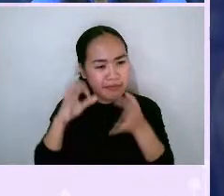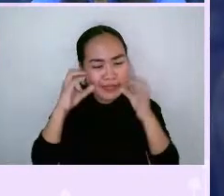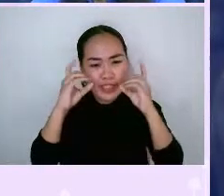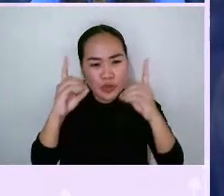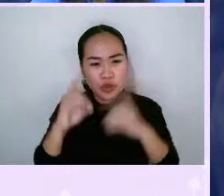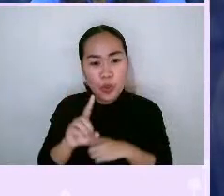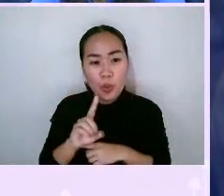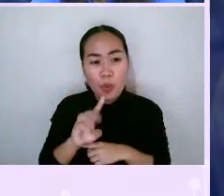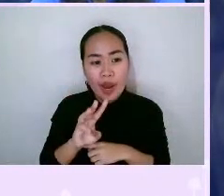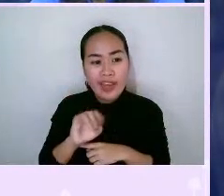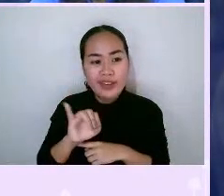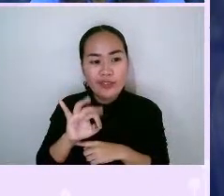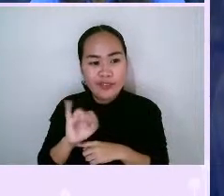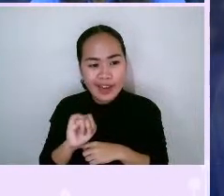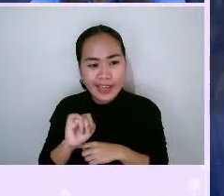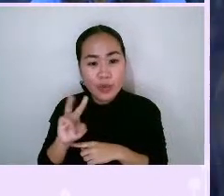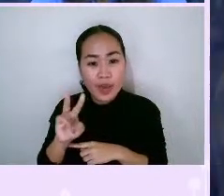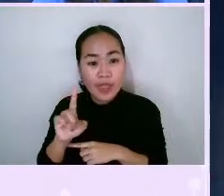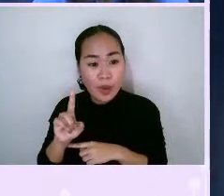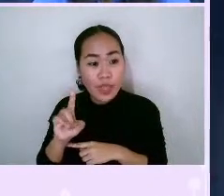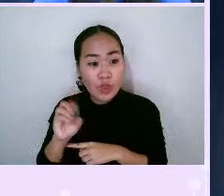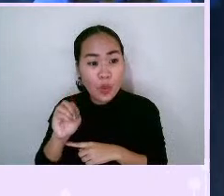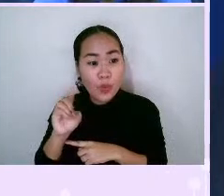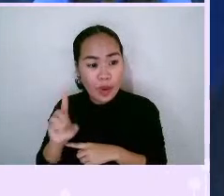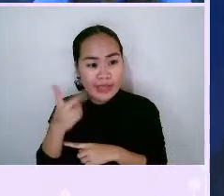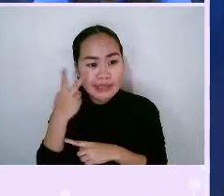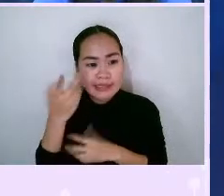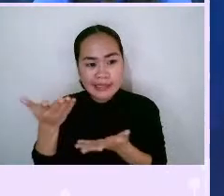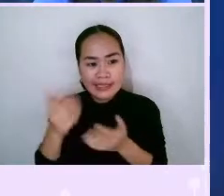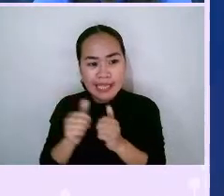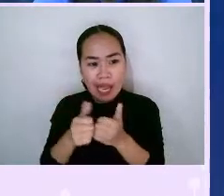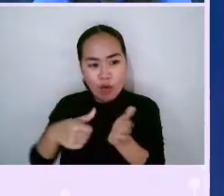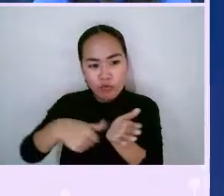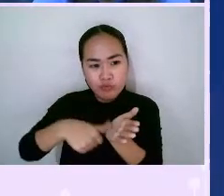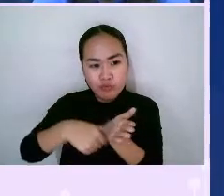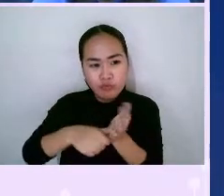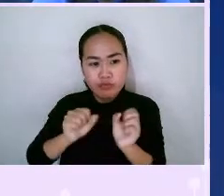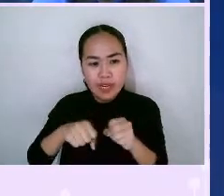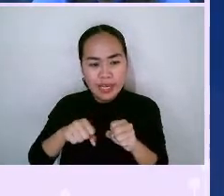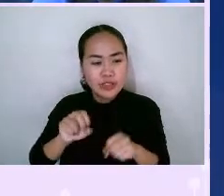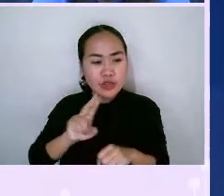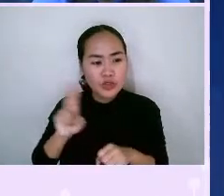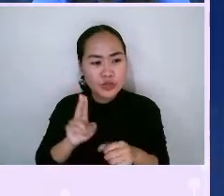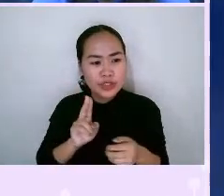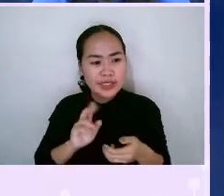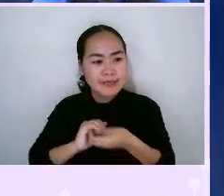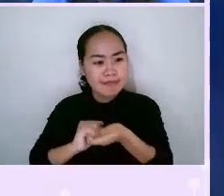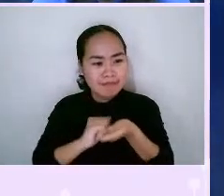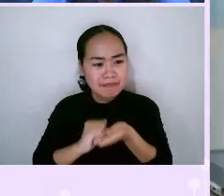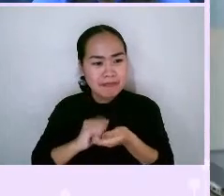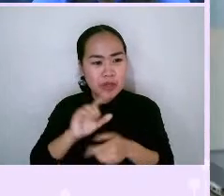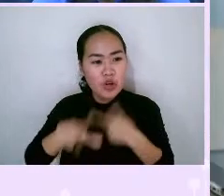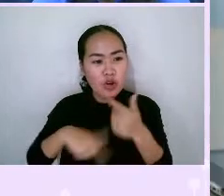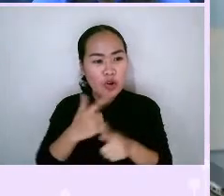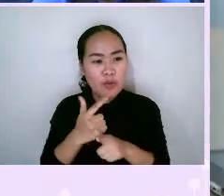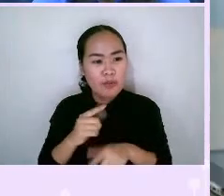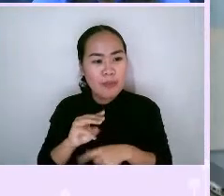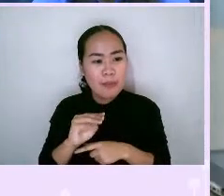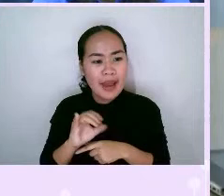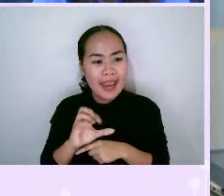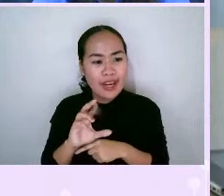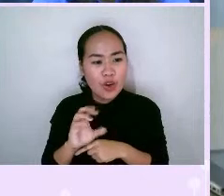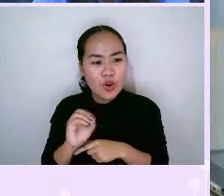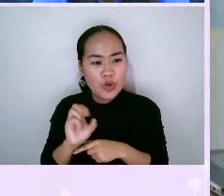101 and Digital Thumbprint Program through its partnerships with Microsoft and Globe, respectively. The TESDA online